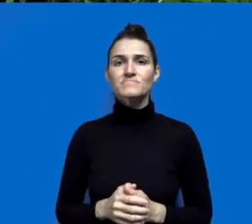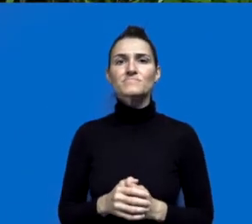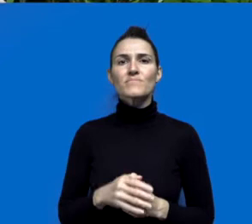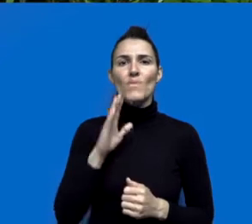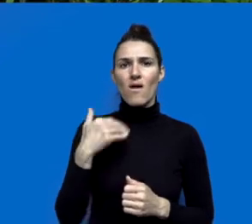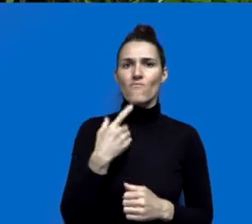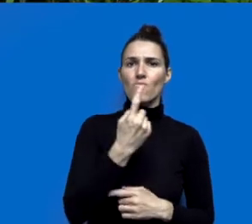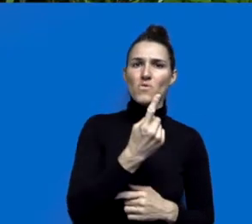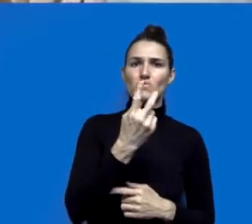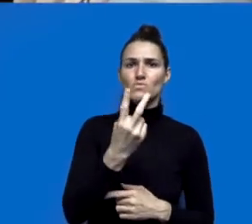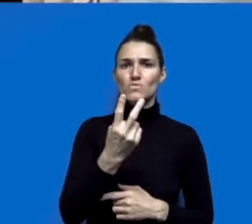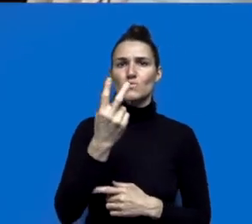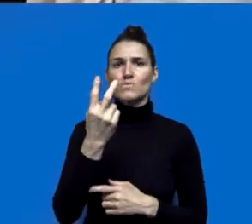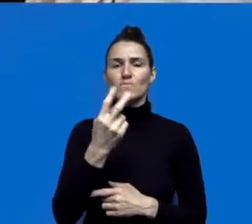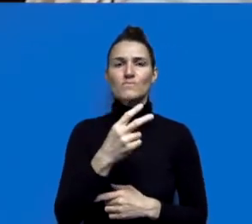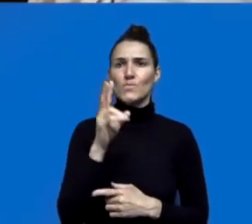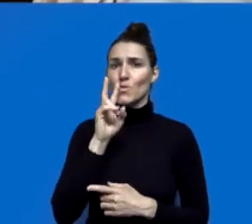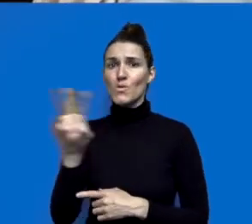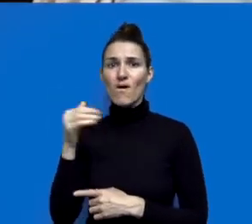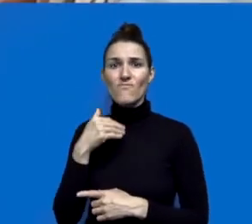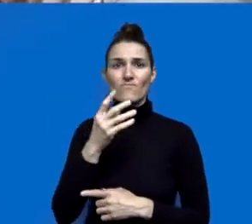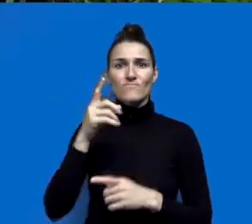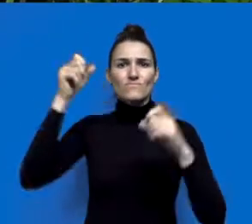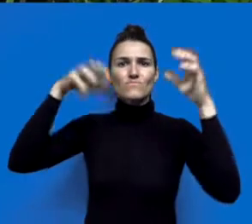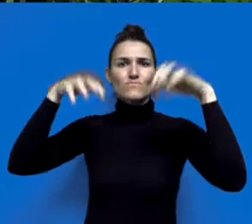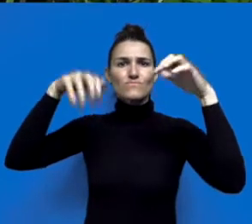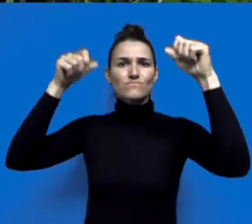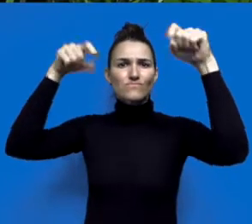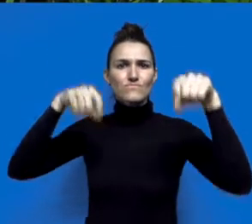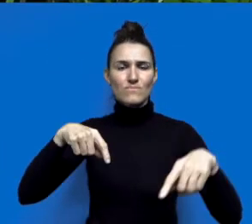3, 4, 5 little raindrops.